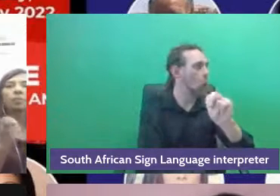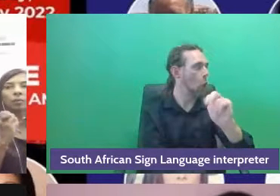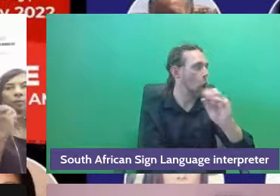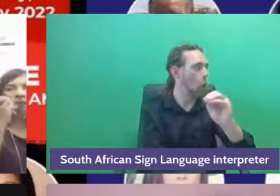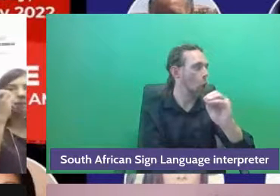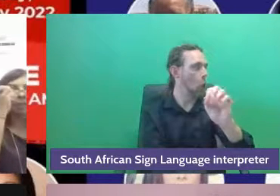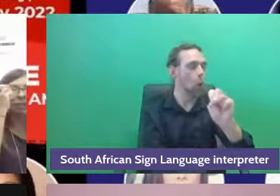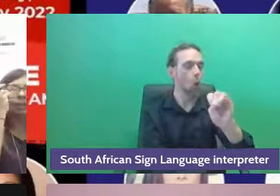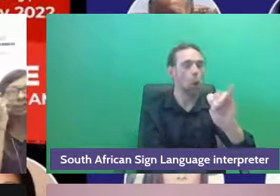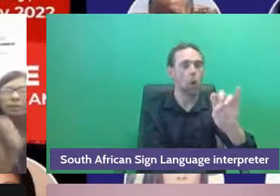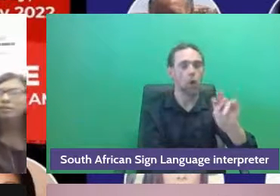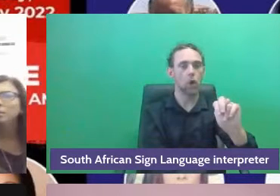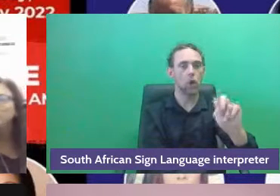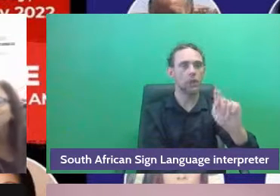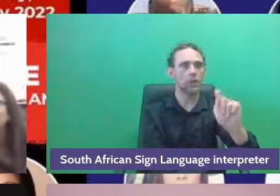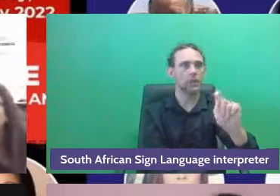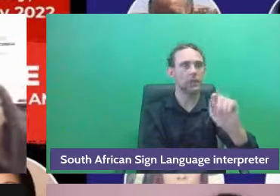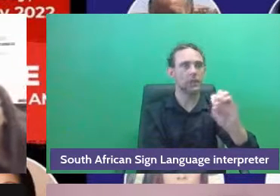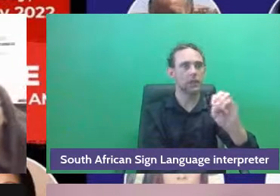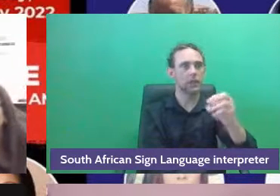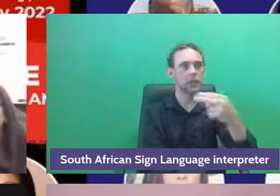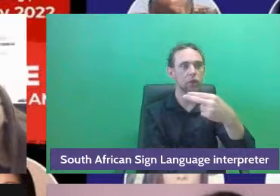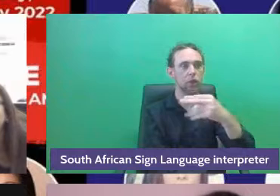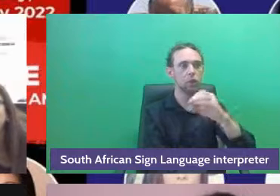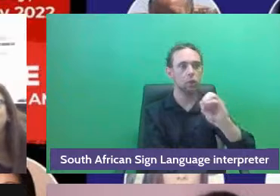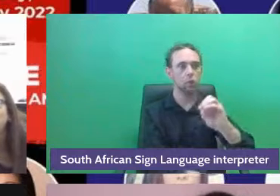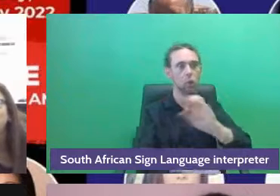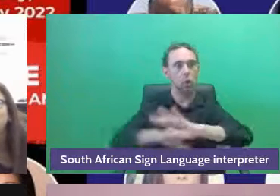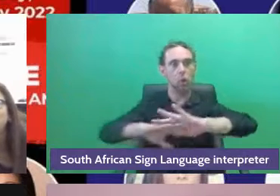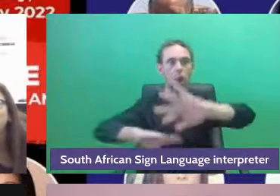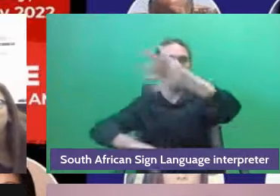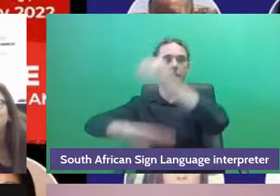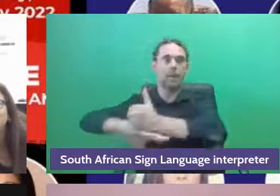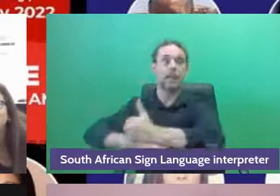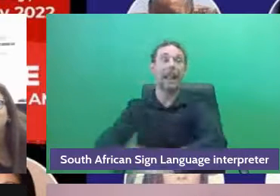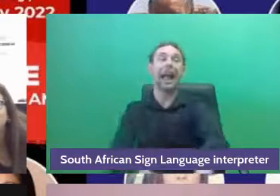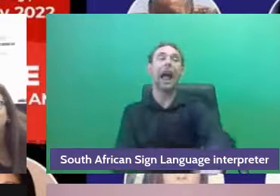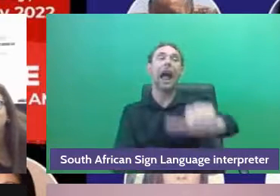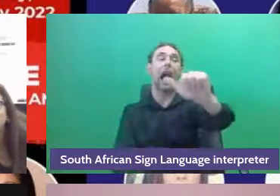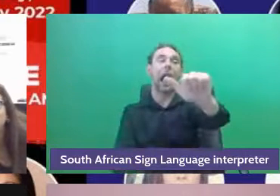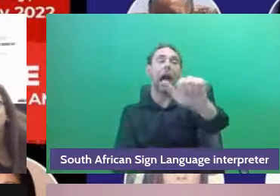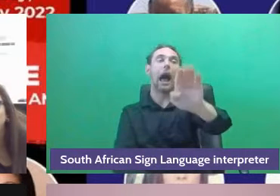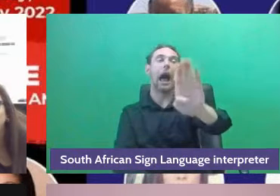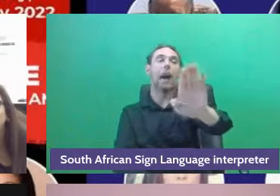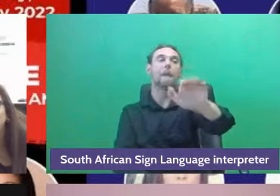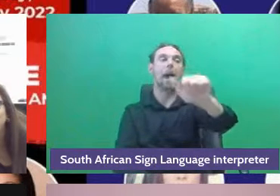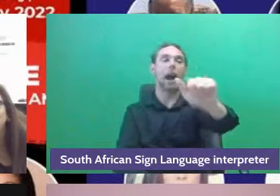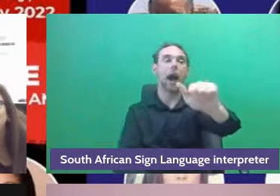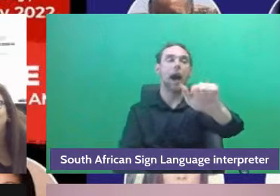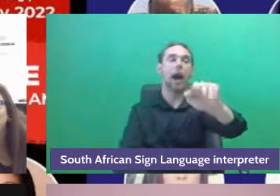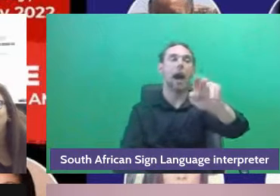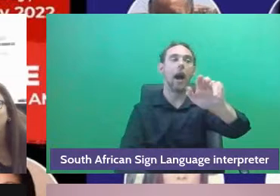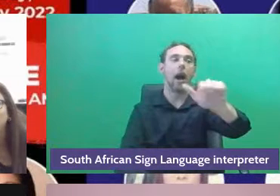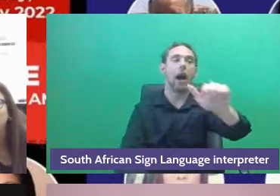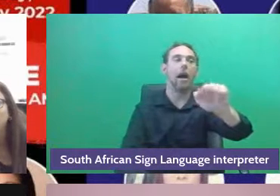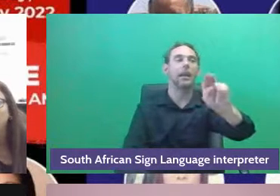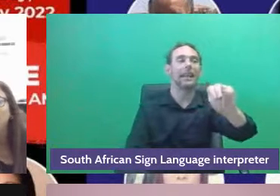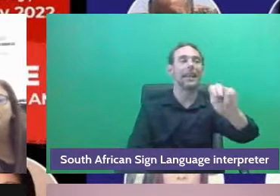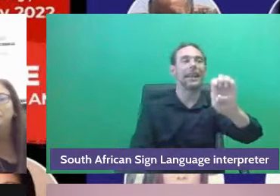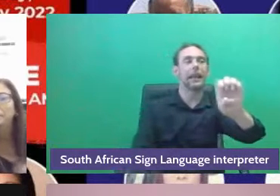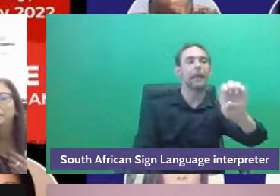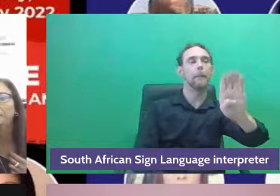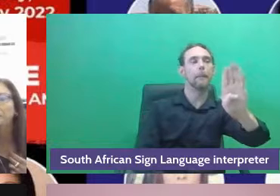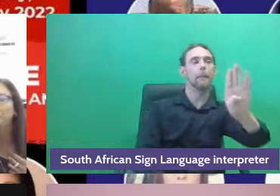of Abanembongo, Persons with Disability Organization in Kamakwe, and an activist of the hashtag